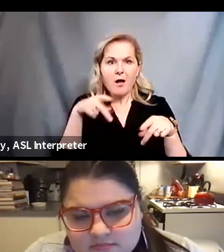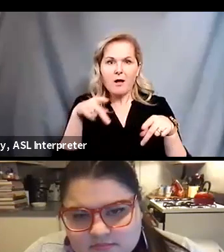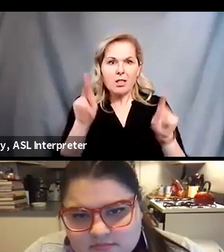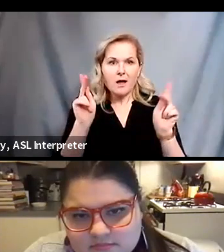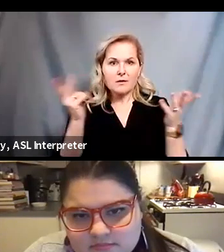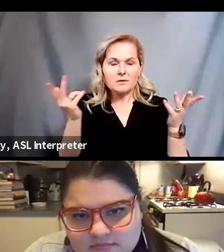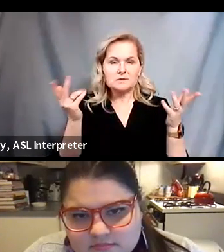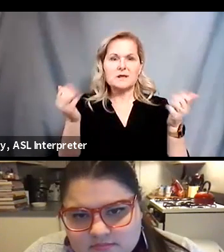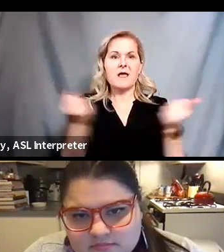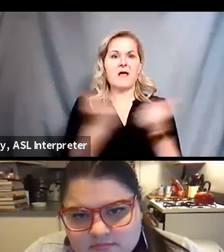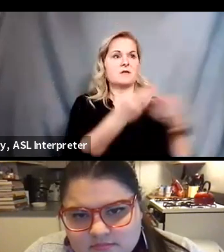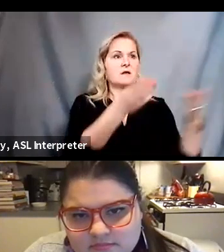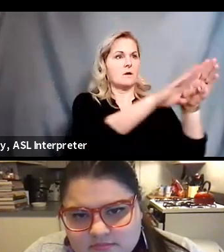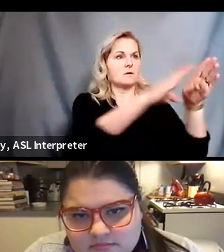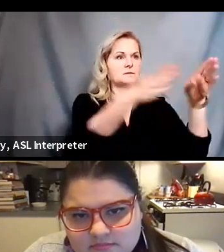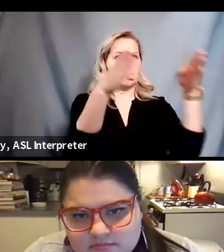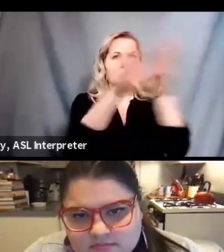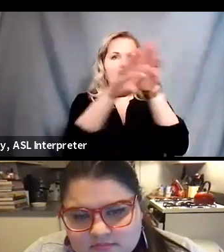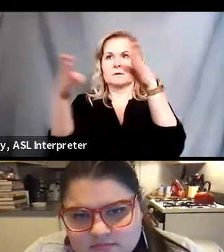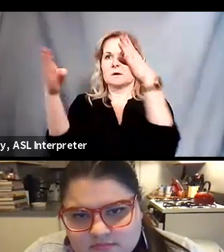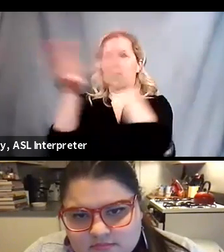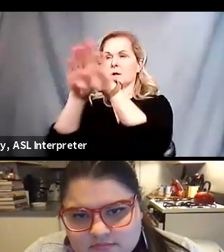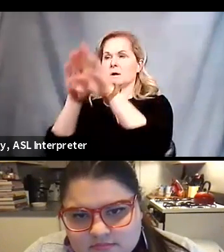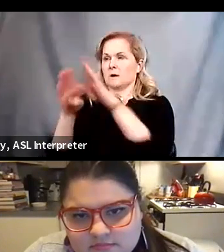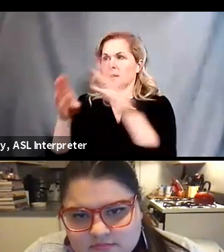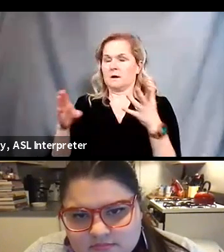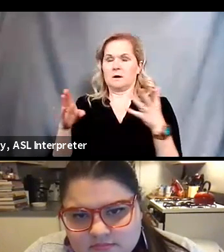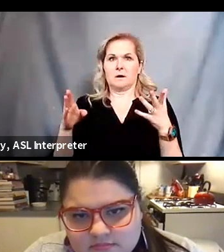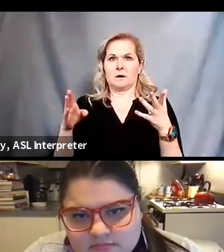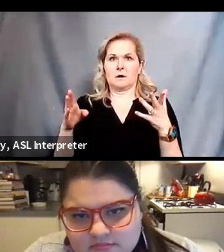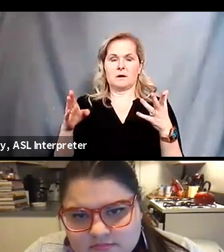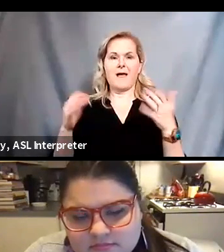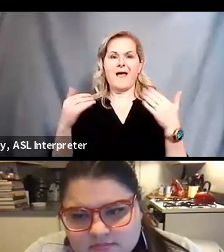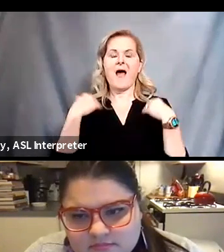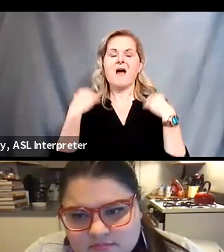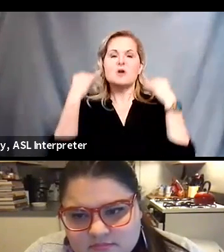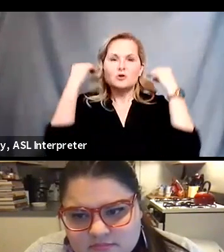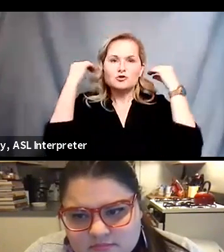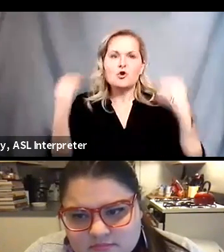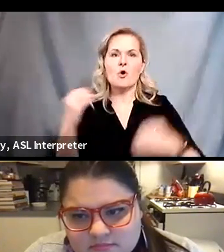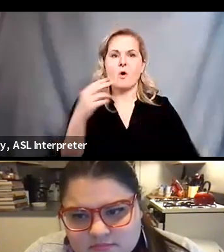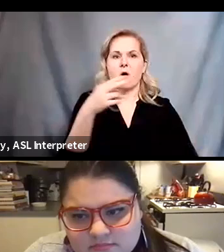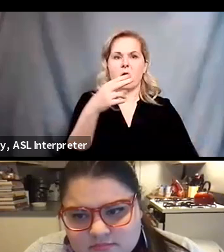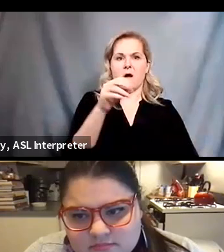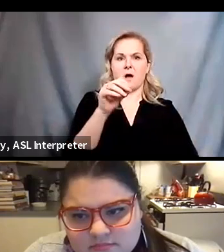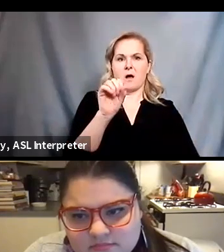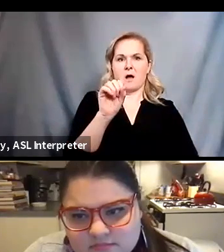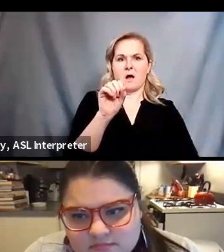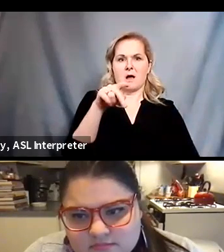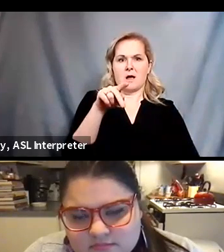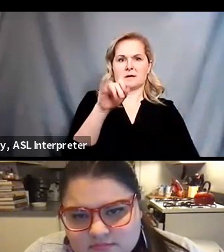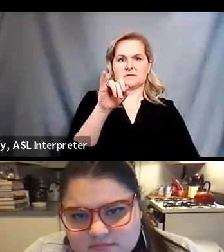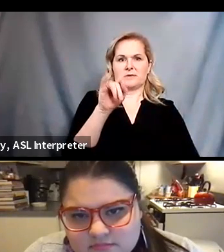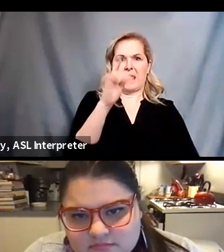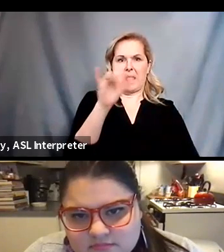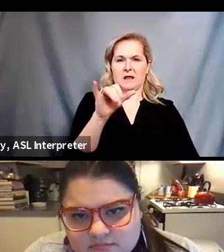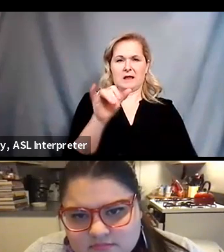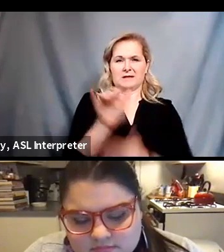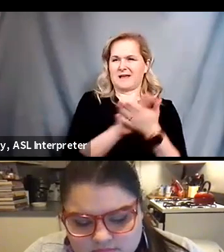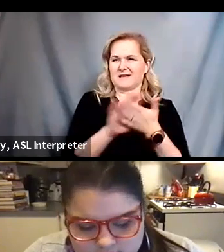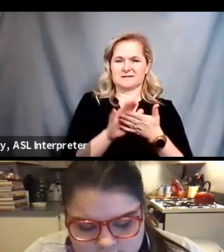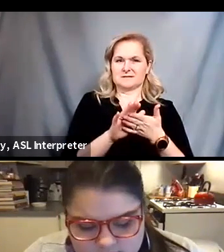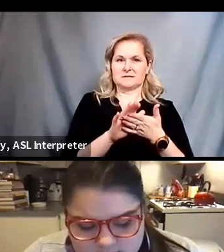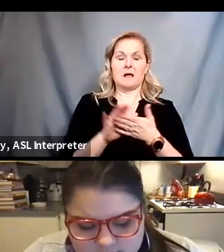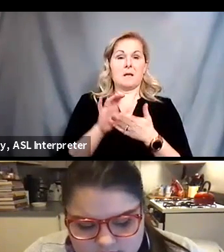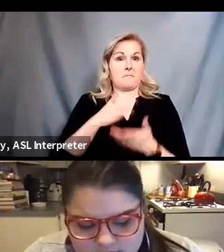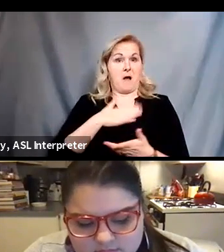Everything is closed. There is no hospitality. You know, the story of the lands that I come from is one